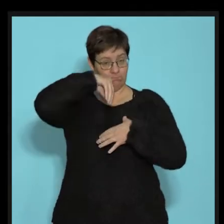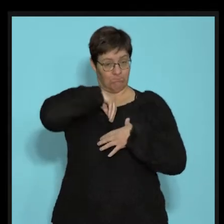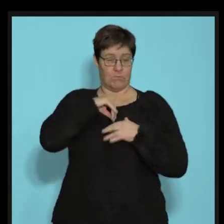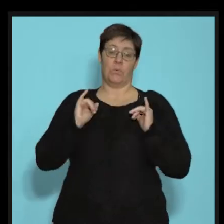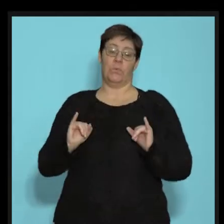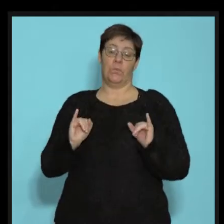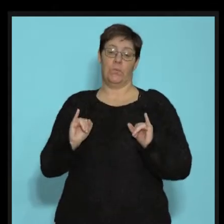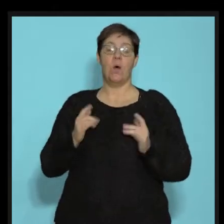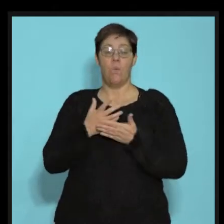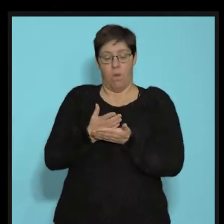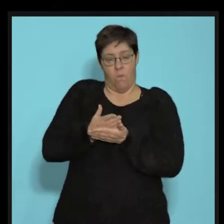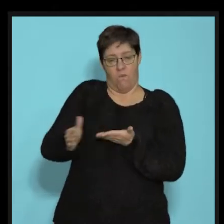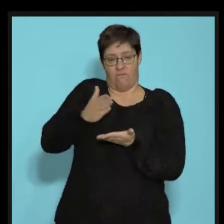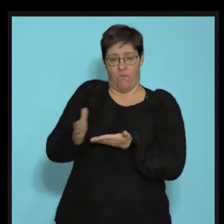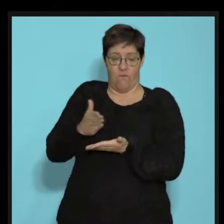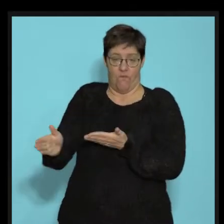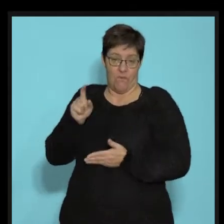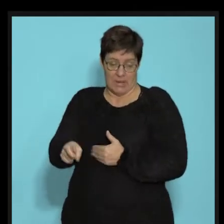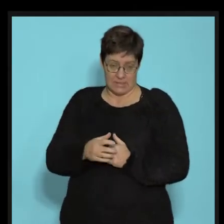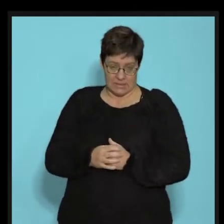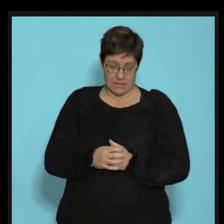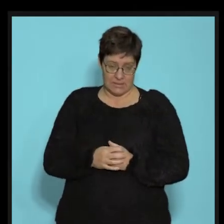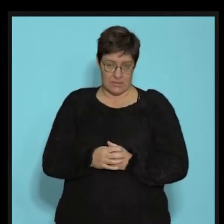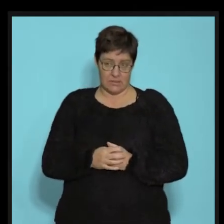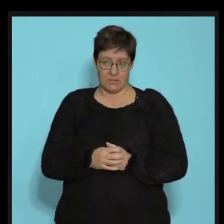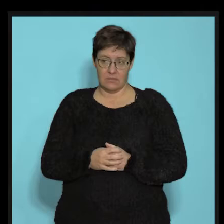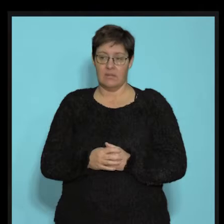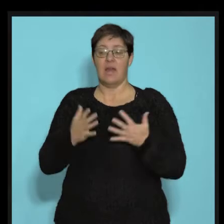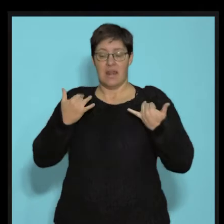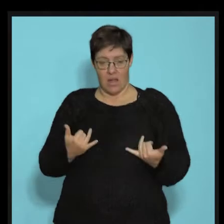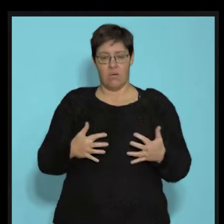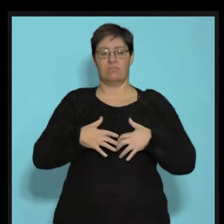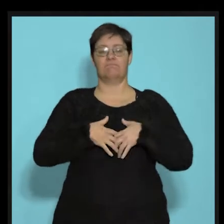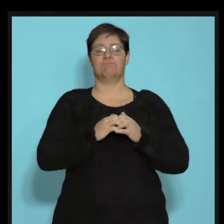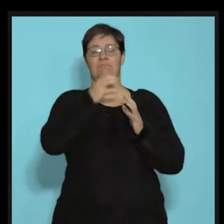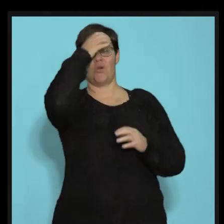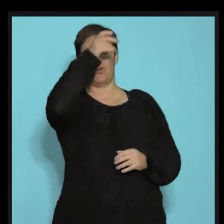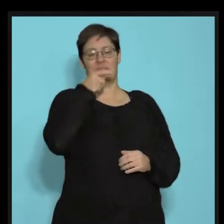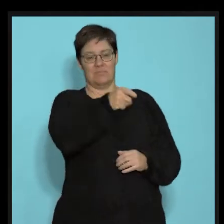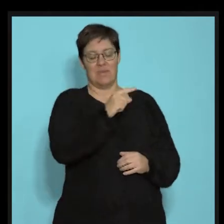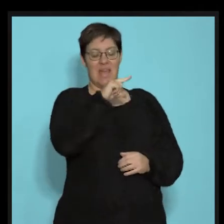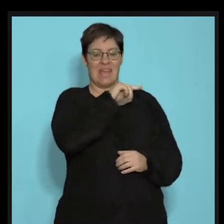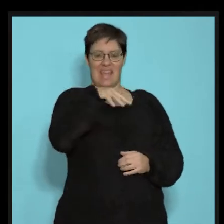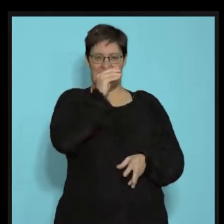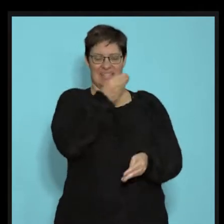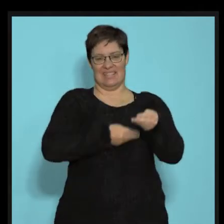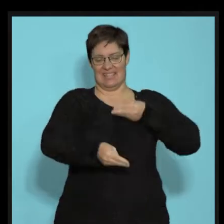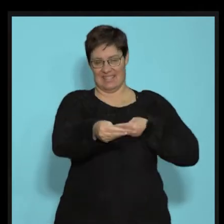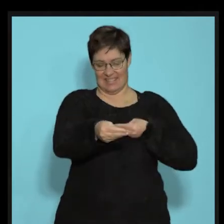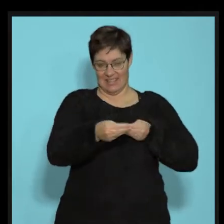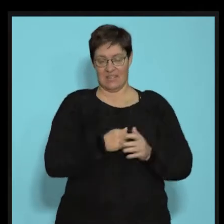get rid of it. Which then leads me to this concept, gas